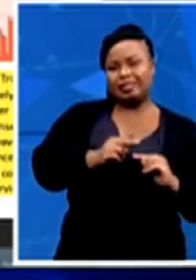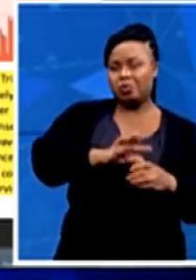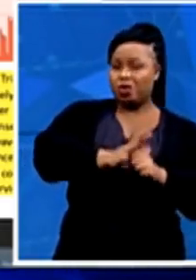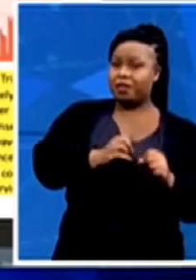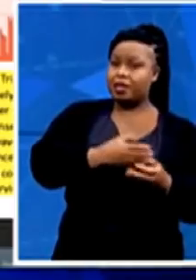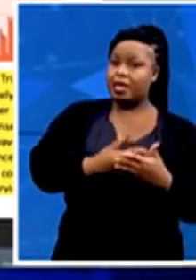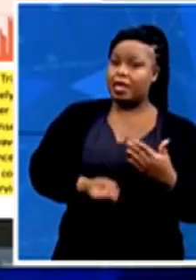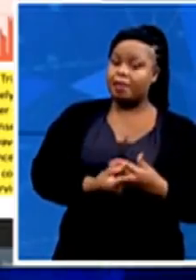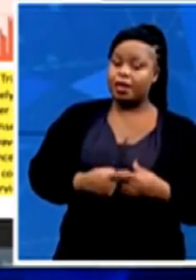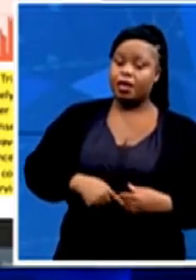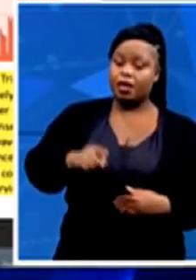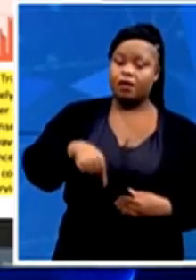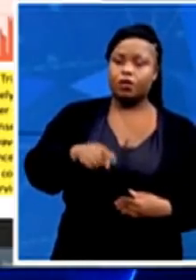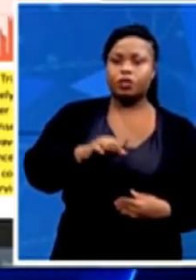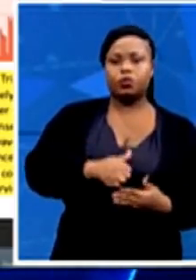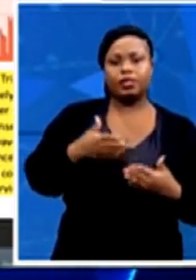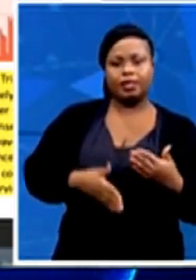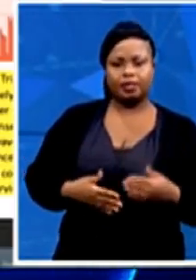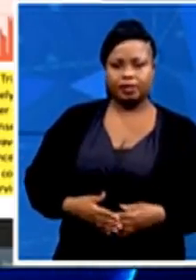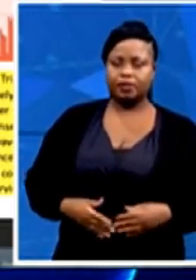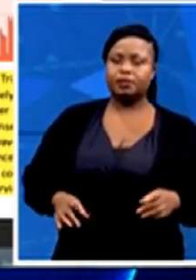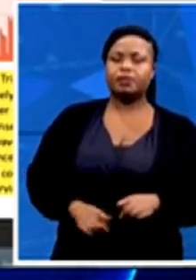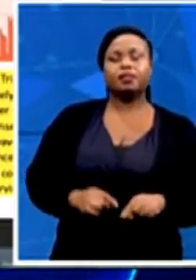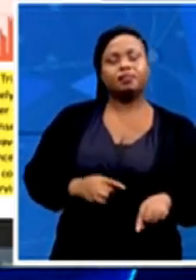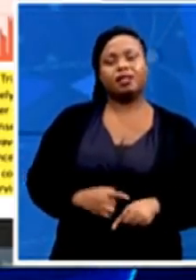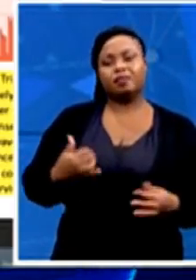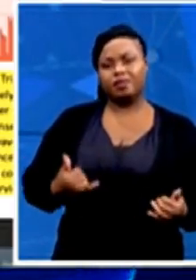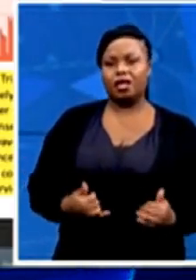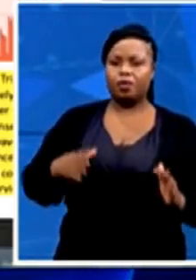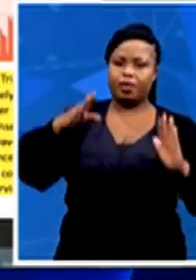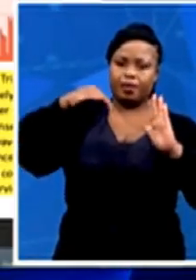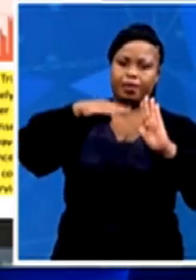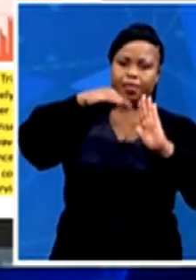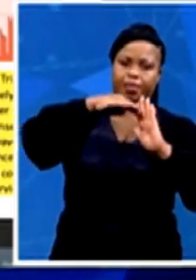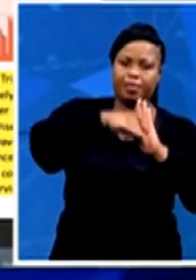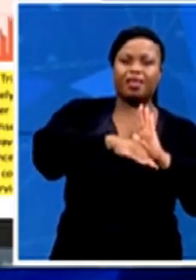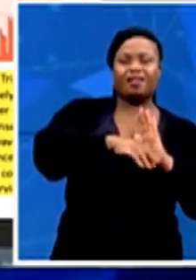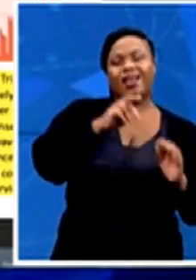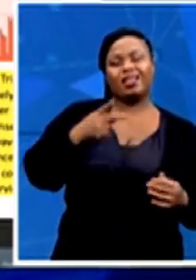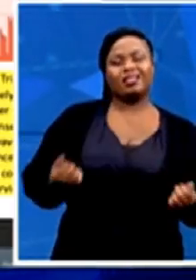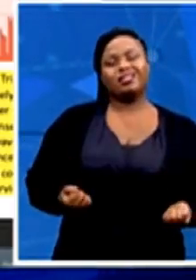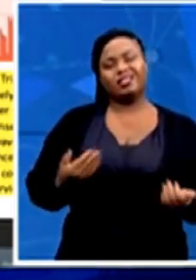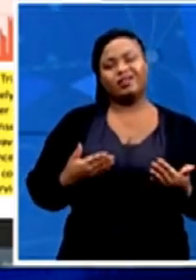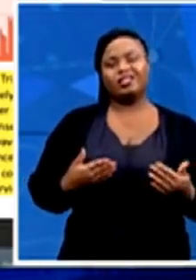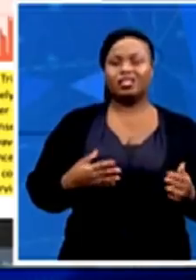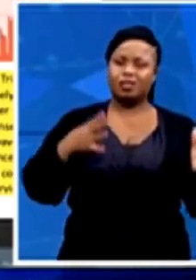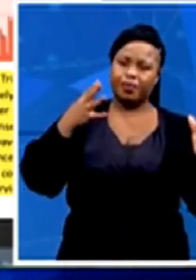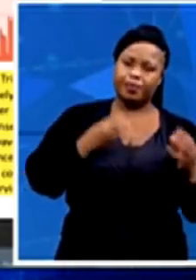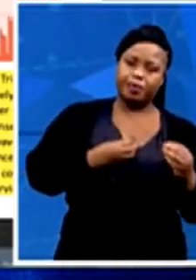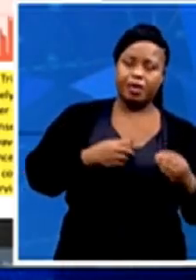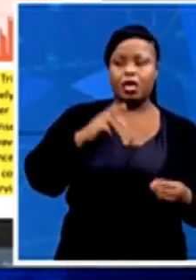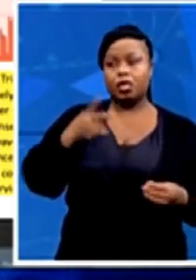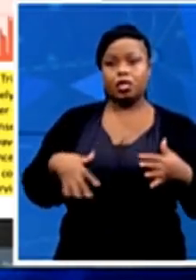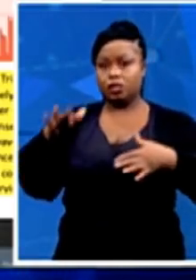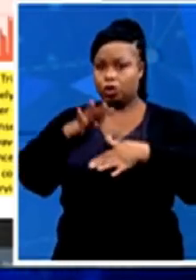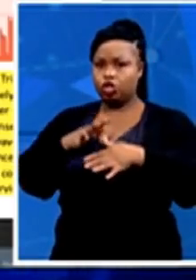at the same time, we've scaled down other services, but we've maintained some very essential services, not to stop everything altogether. But